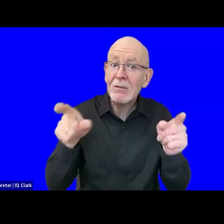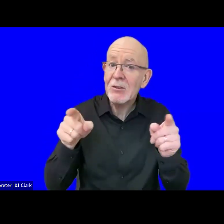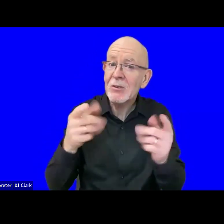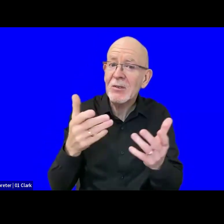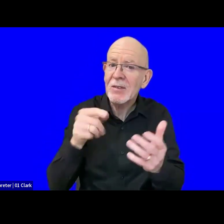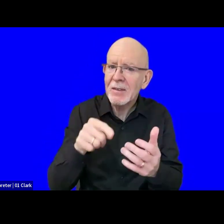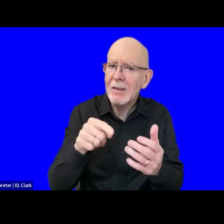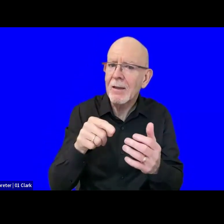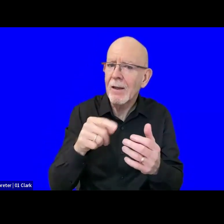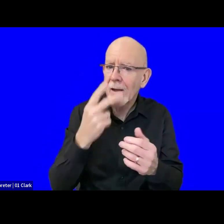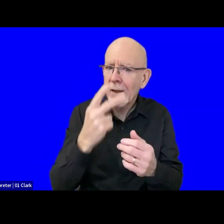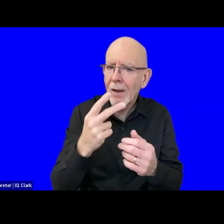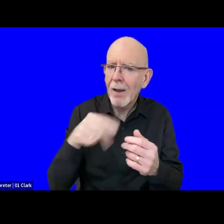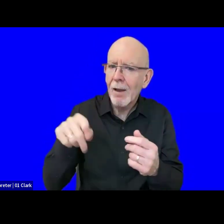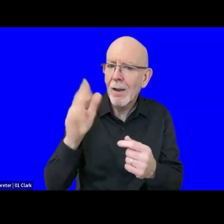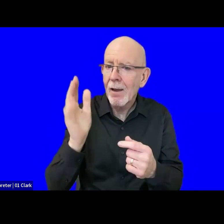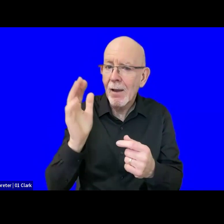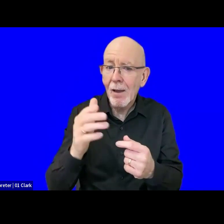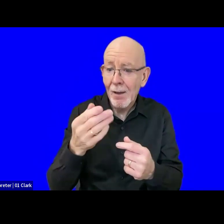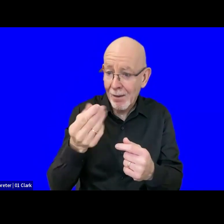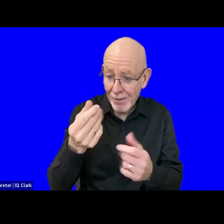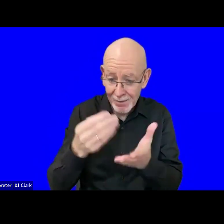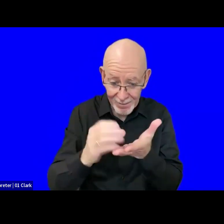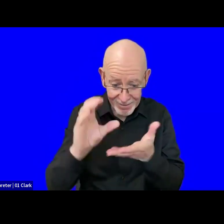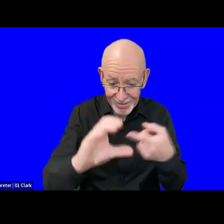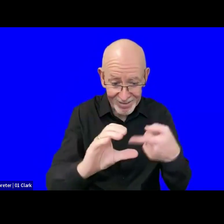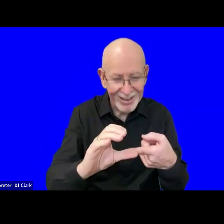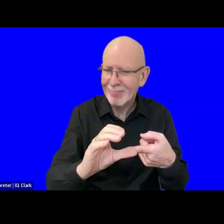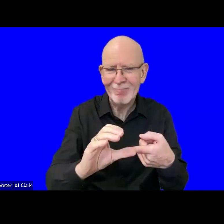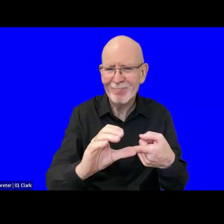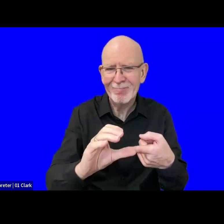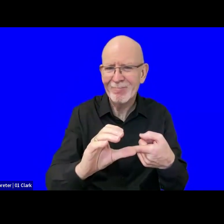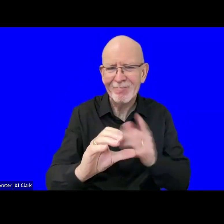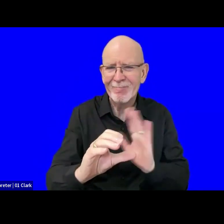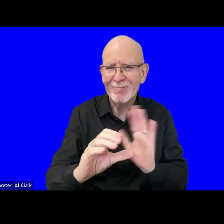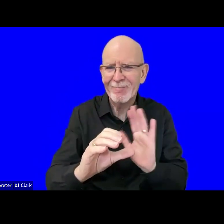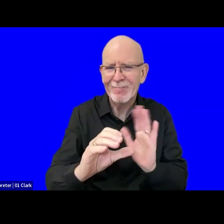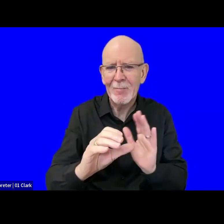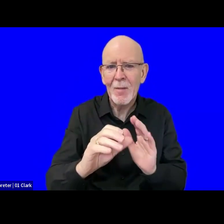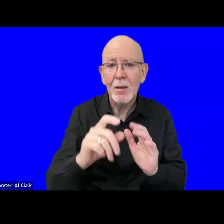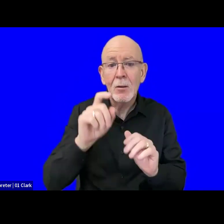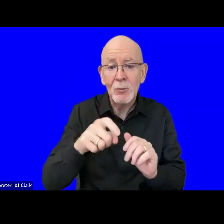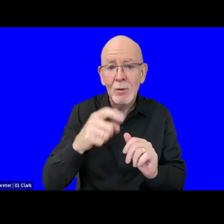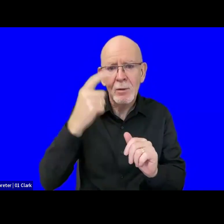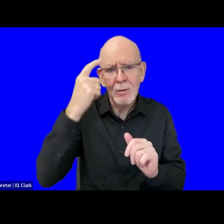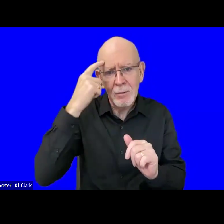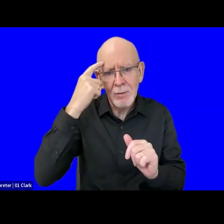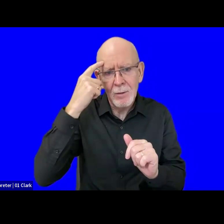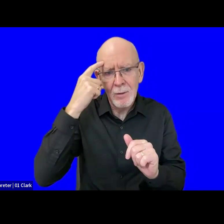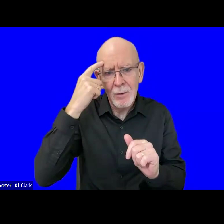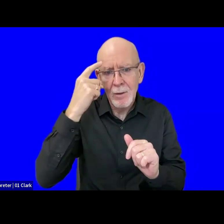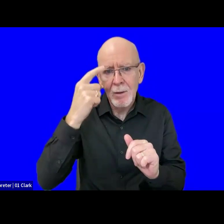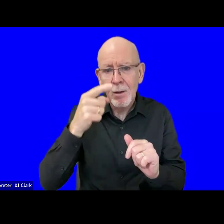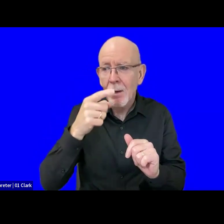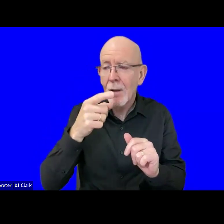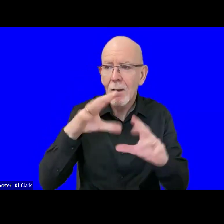not be only covered by cash. We should not have this kind of approach. Okay, we estimate the cost of disability